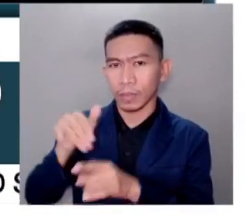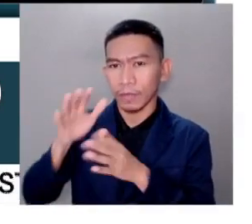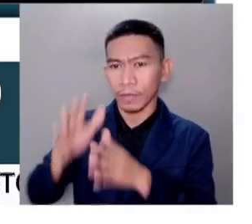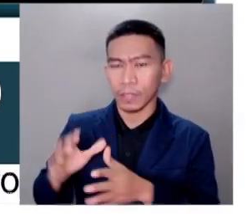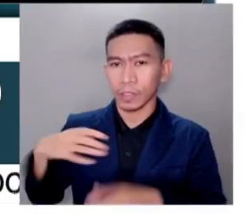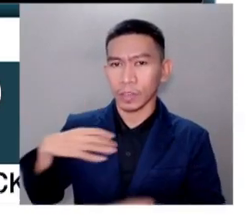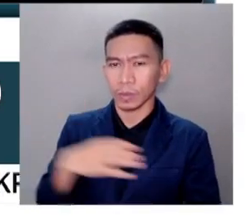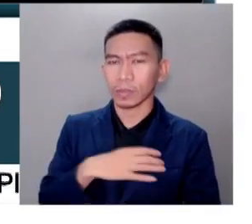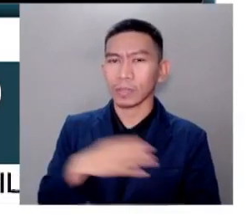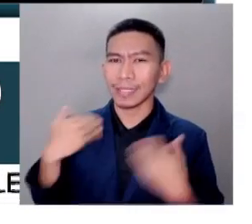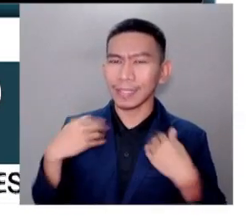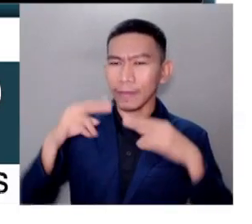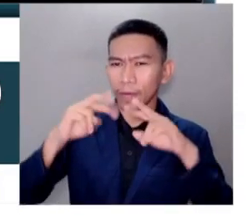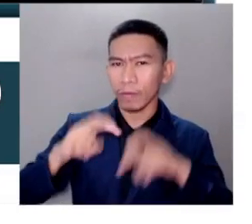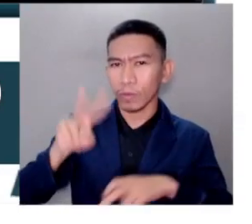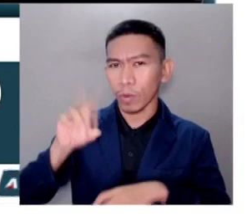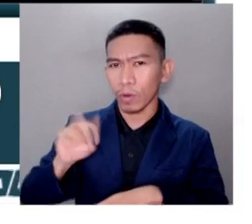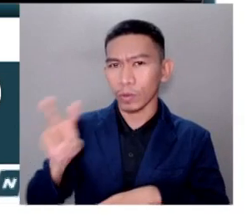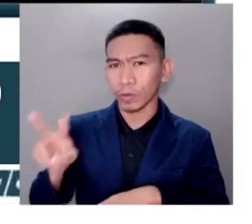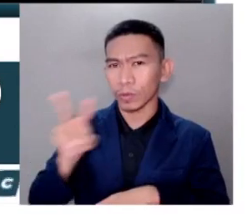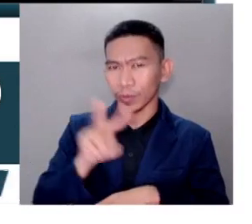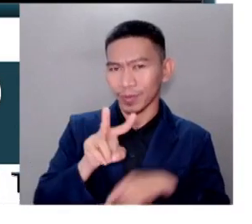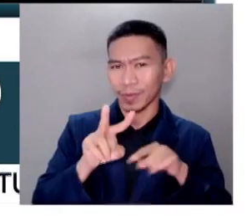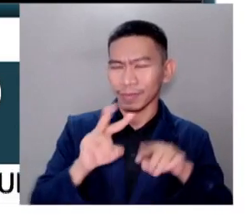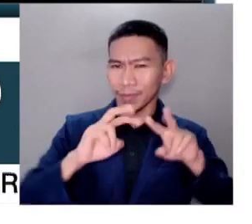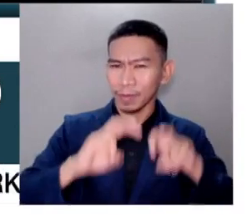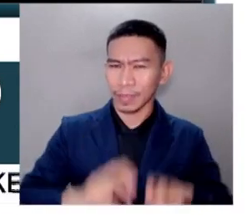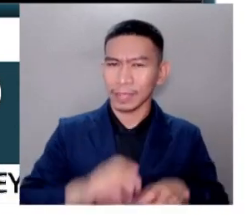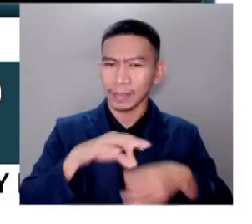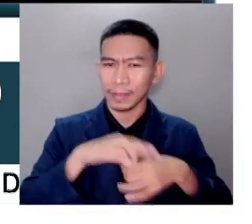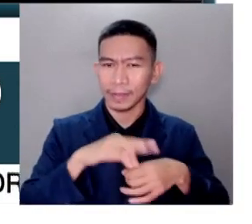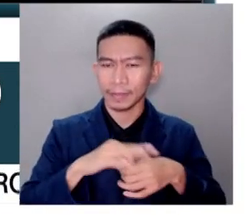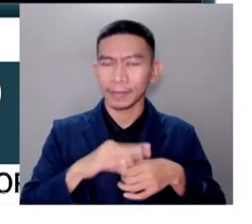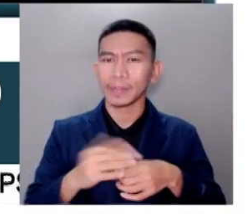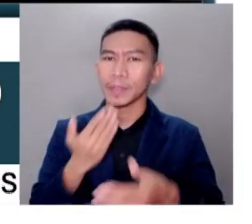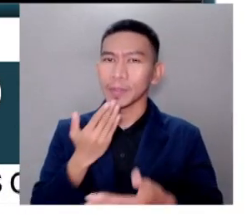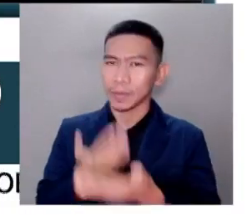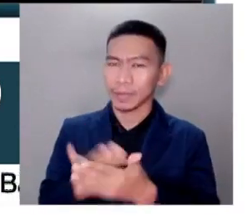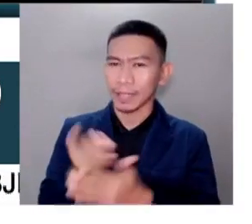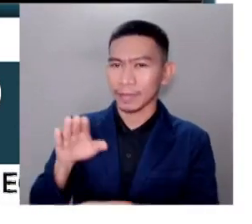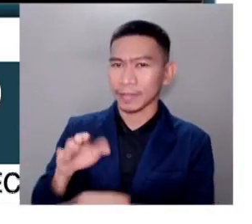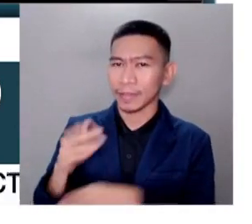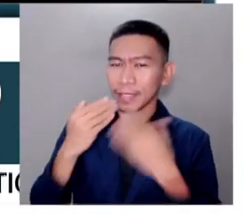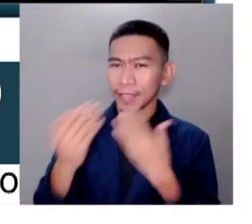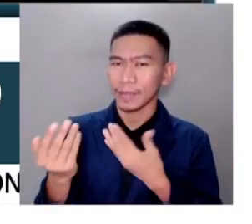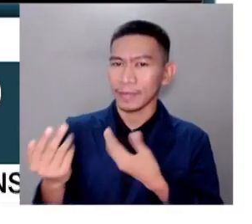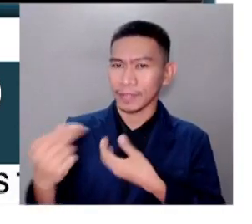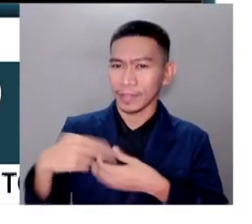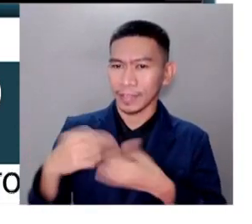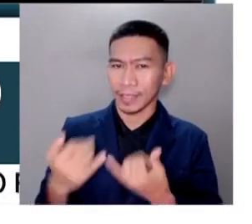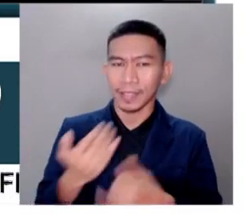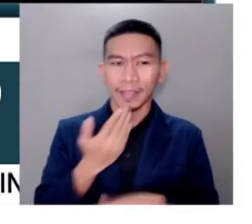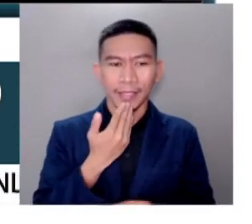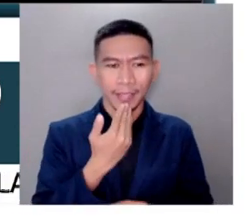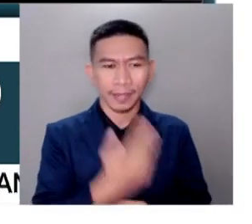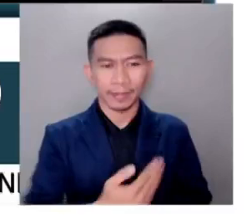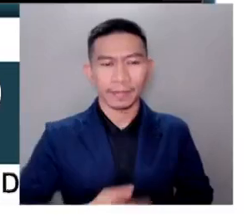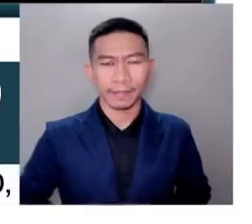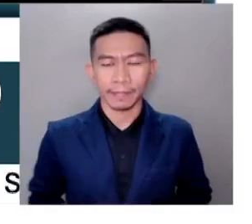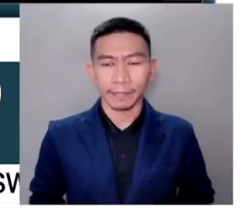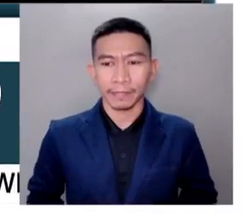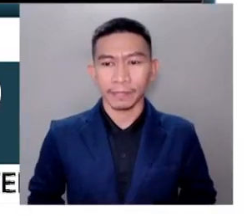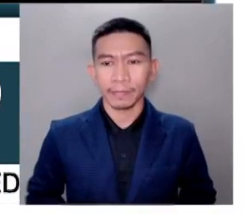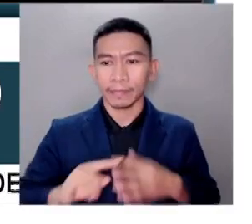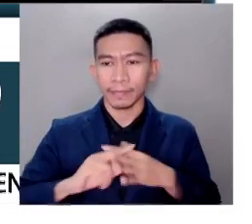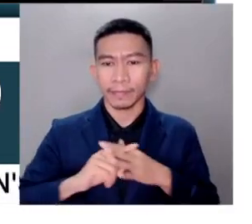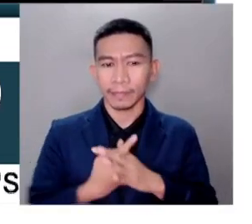2022 Philippine polls. Commissioner, good afternoon from Manila. Thanks for joining us today. Thank you. All right, so let's begin with your